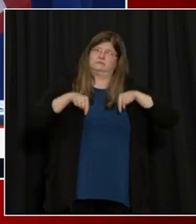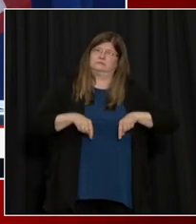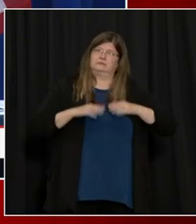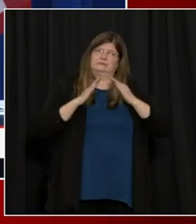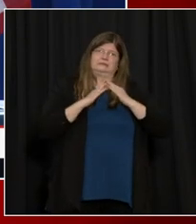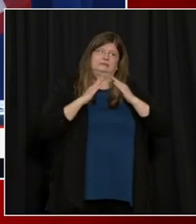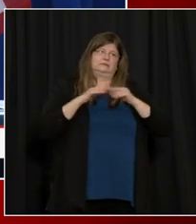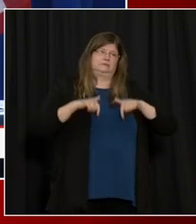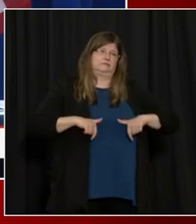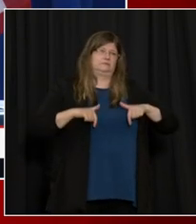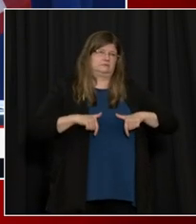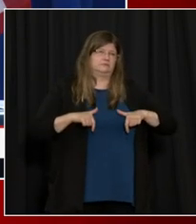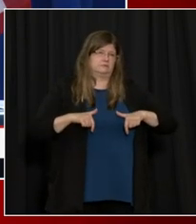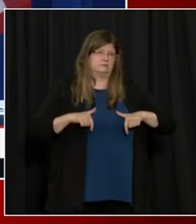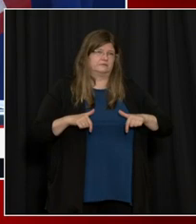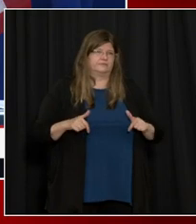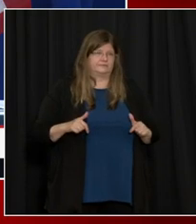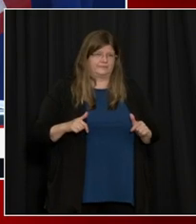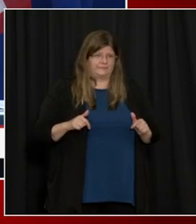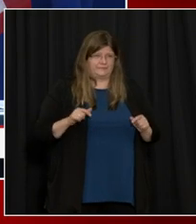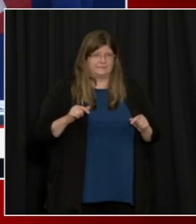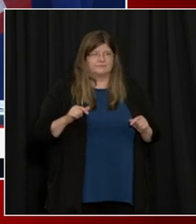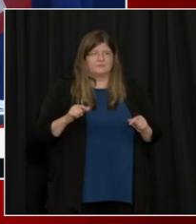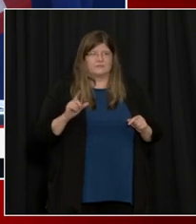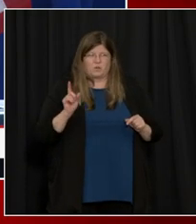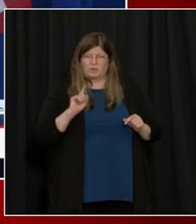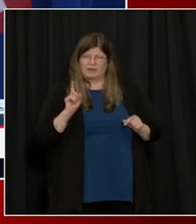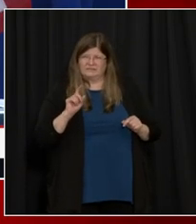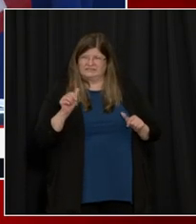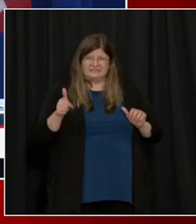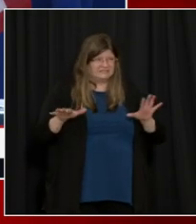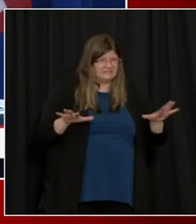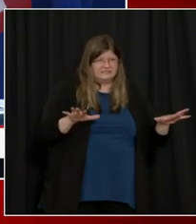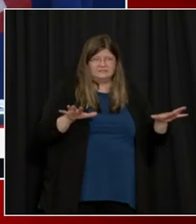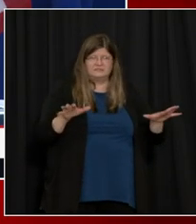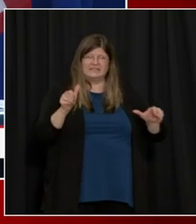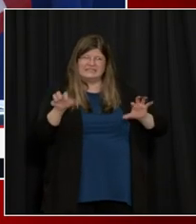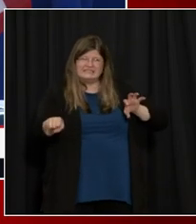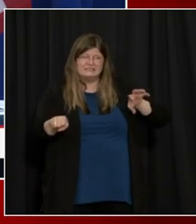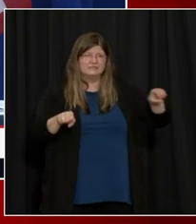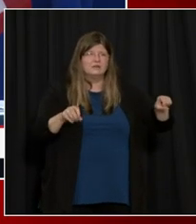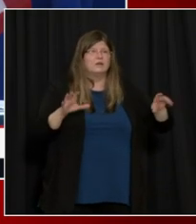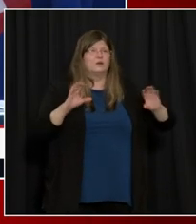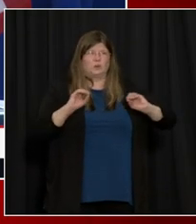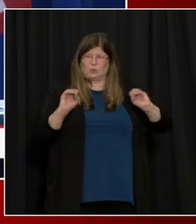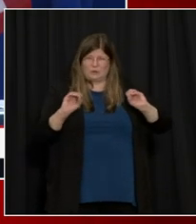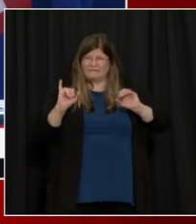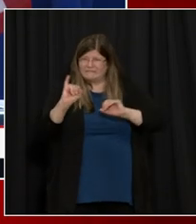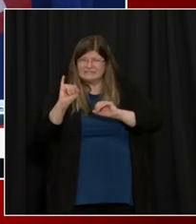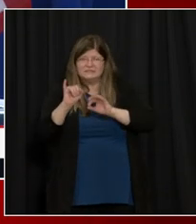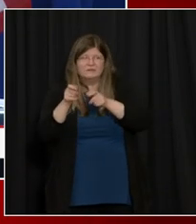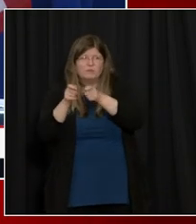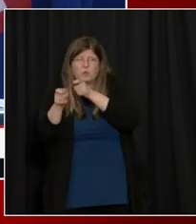community, in settings where we don't have infection control. That's what we're showing.